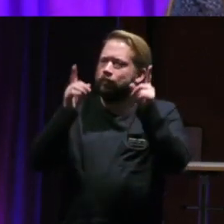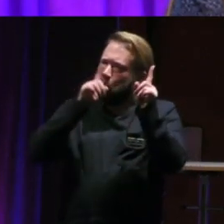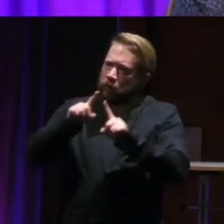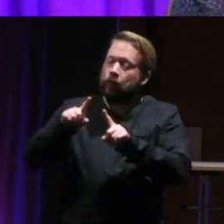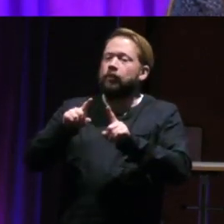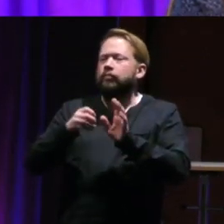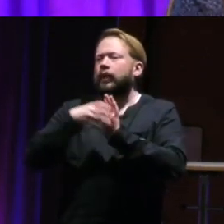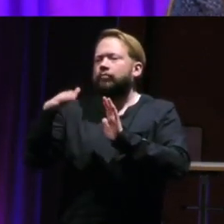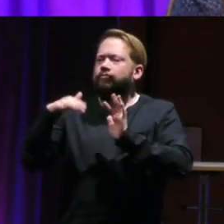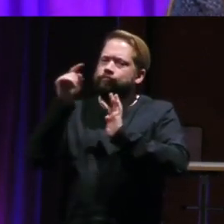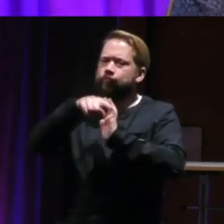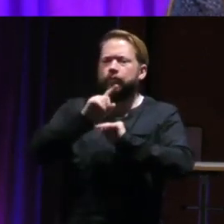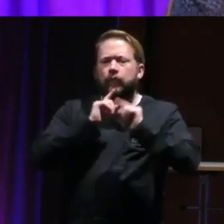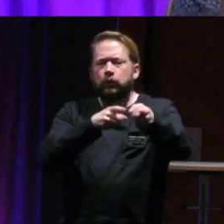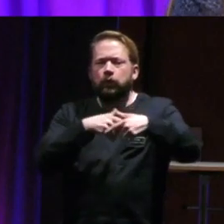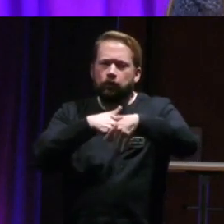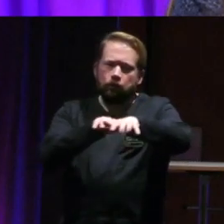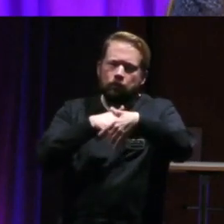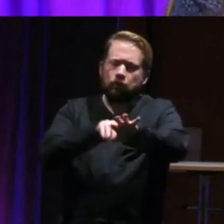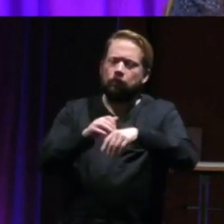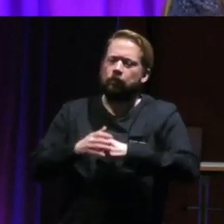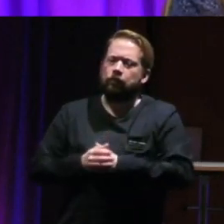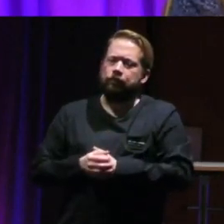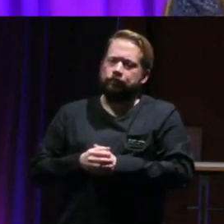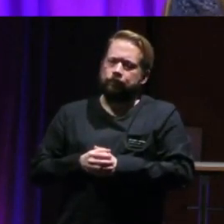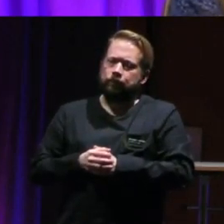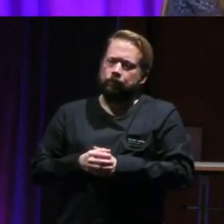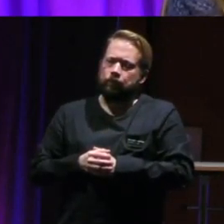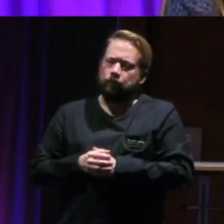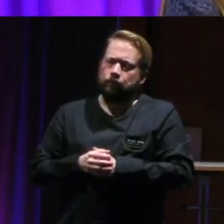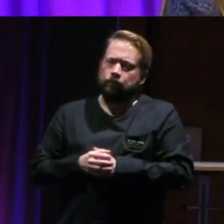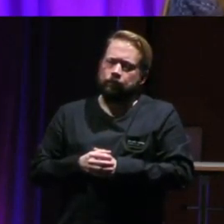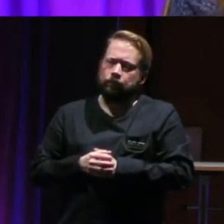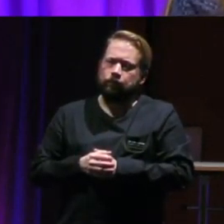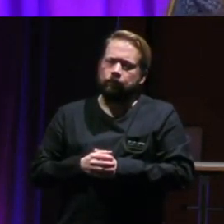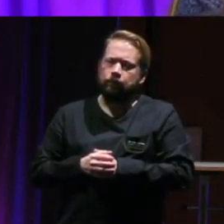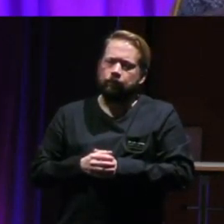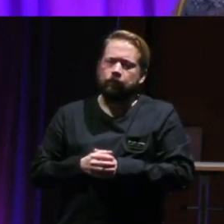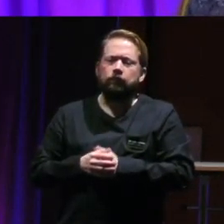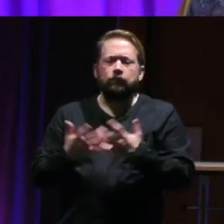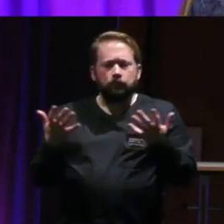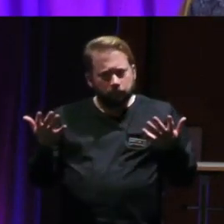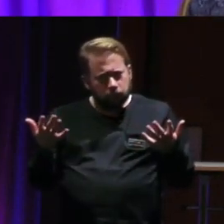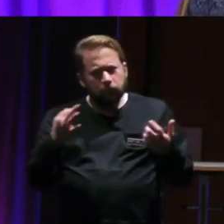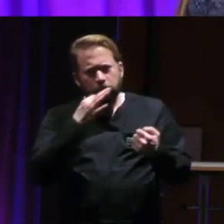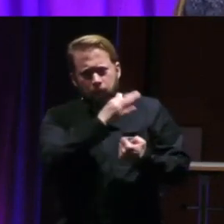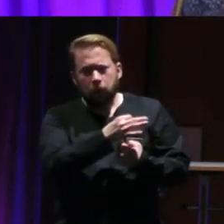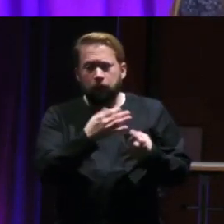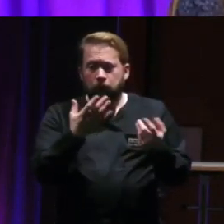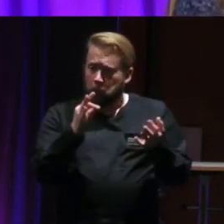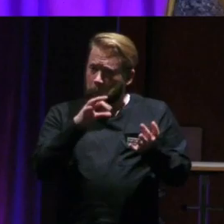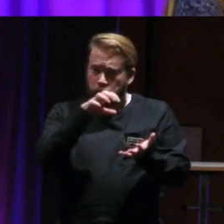to, you know, to censor it. And but there have been attempts to close down the internet or to close down like social